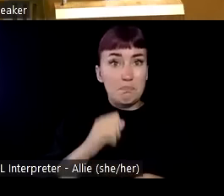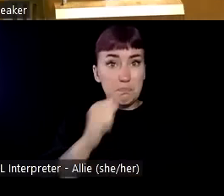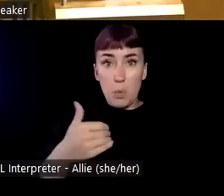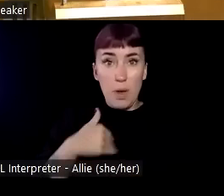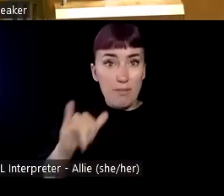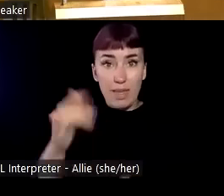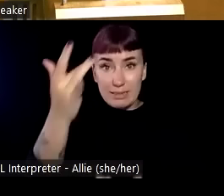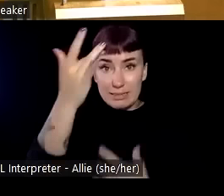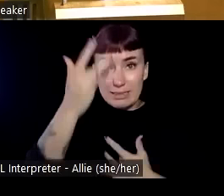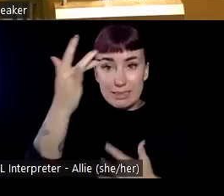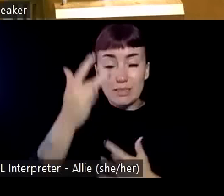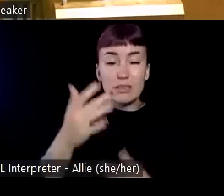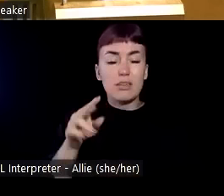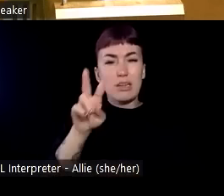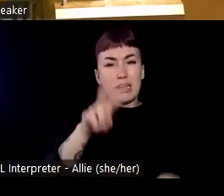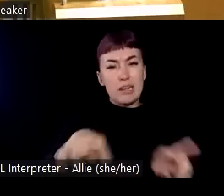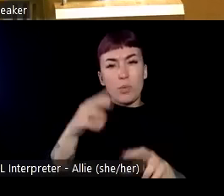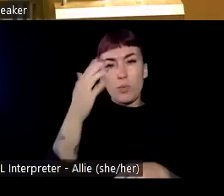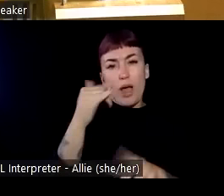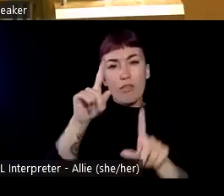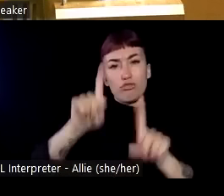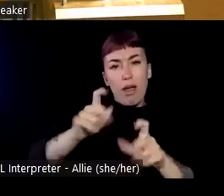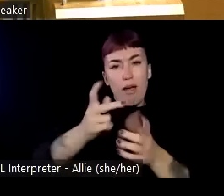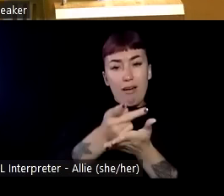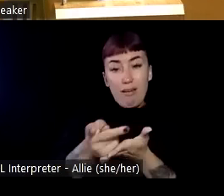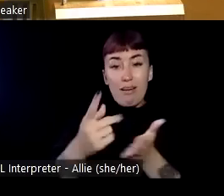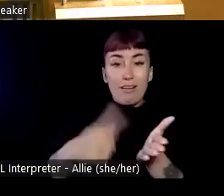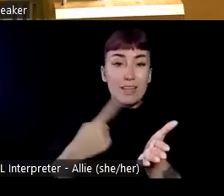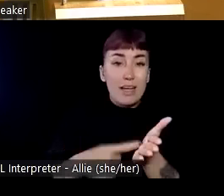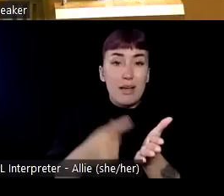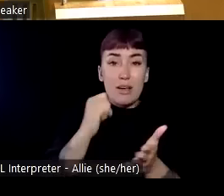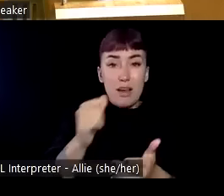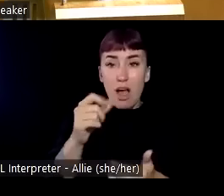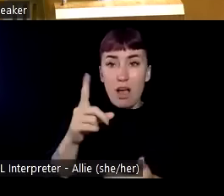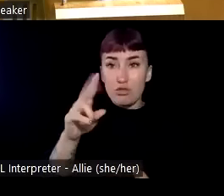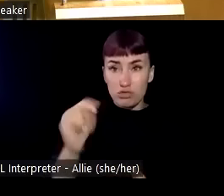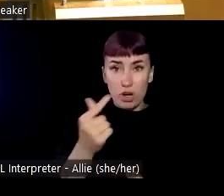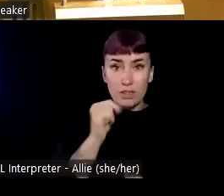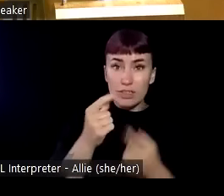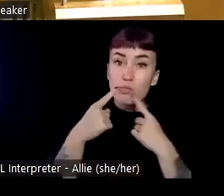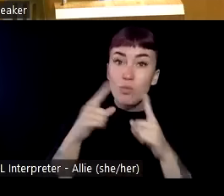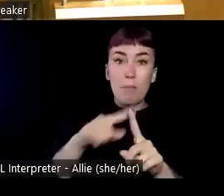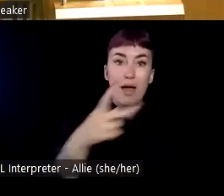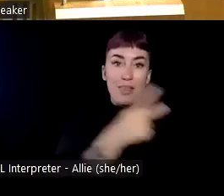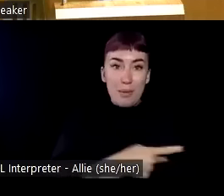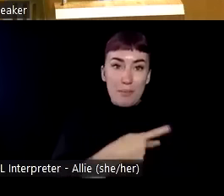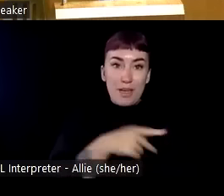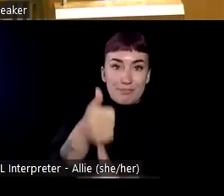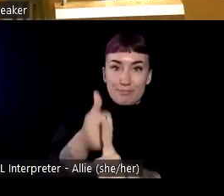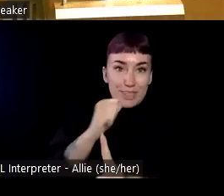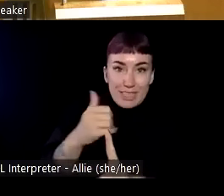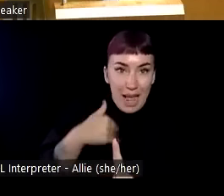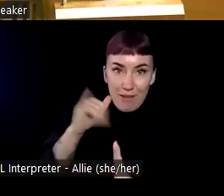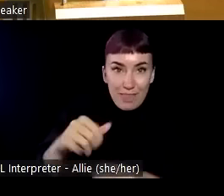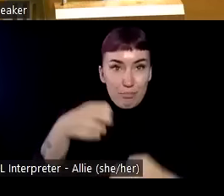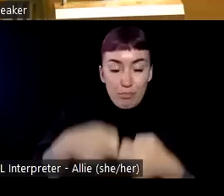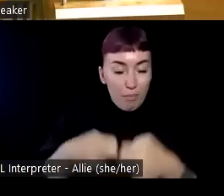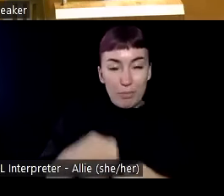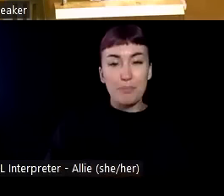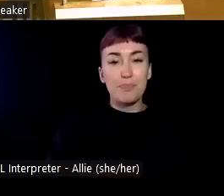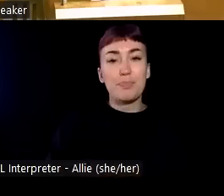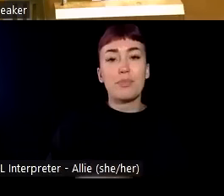these trials fail, sometimes it's not because the drug doesn't work, but because the patient doesn't have the problem. And so this